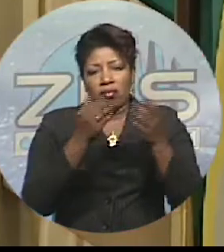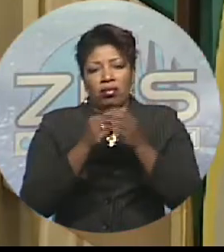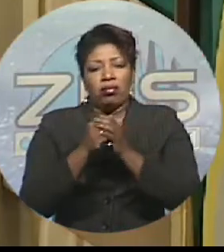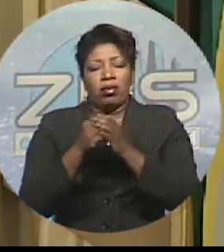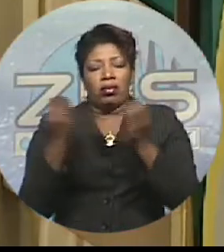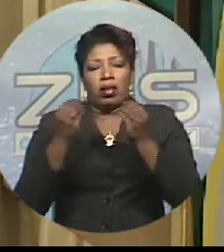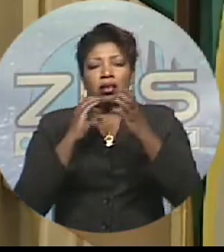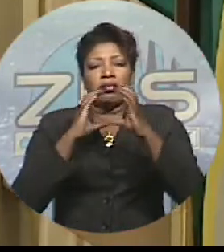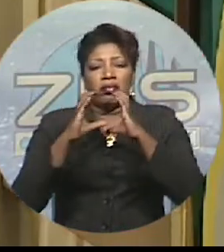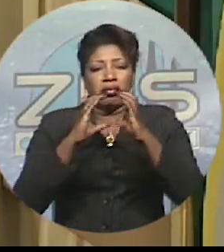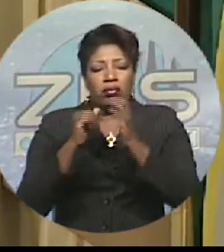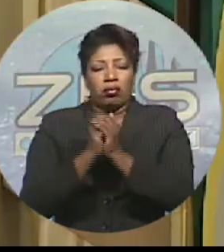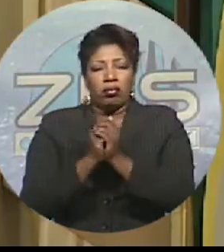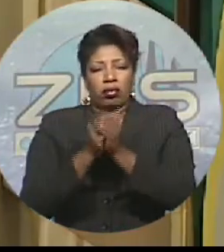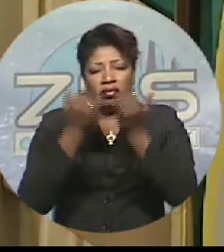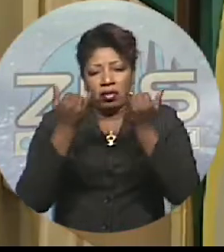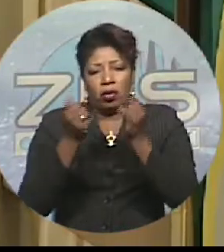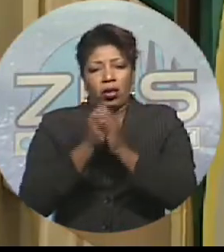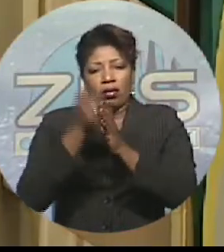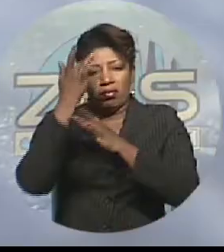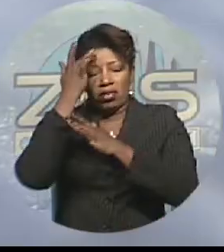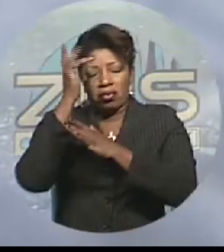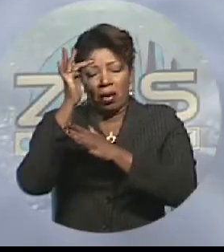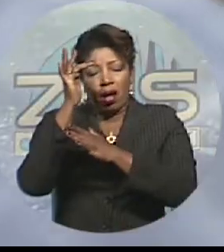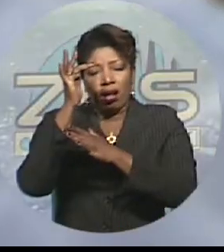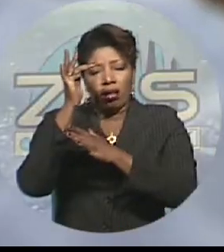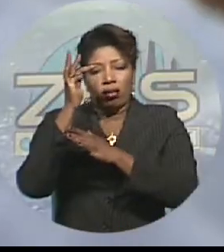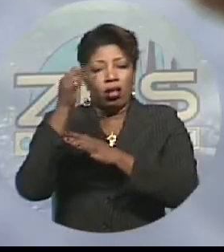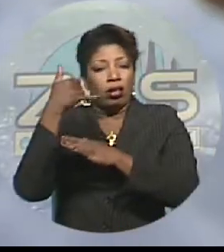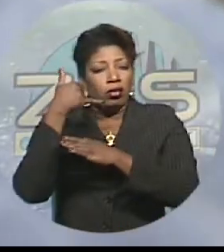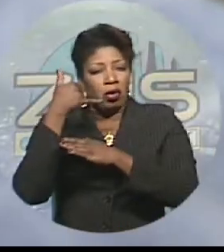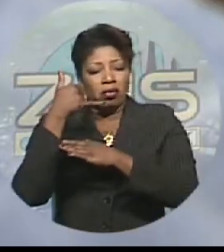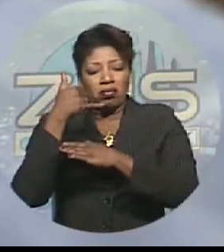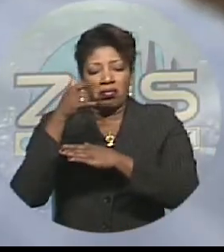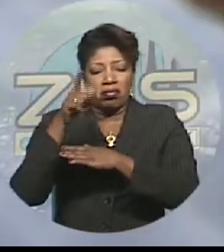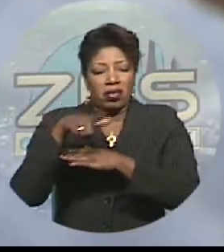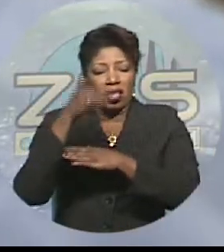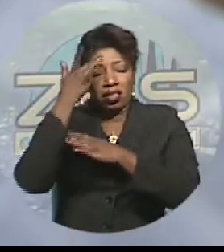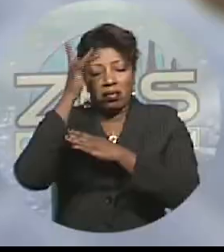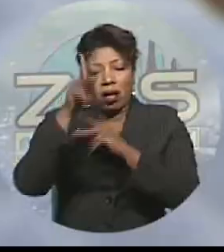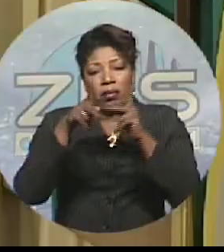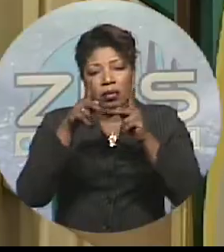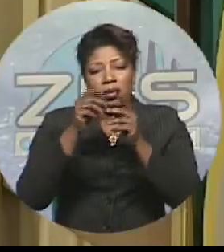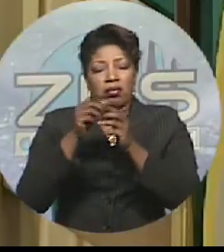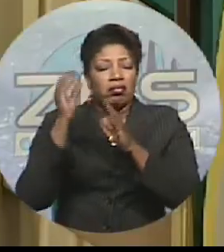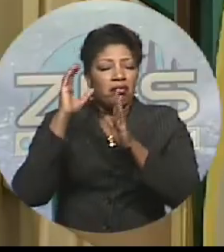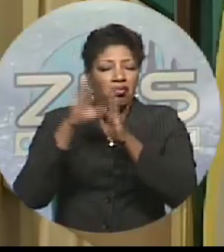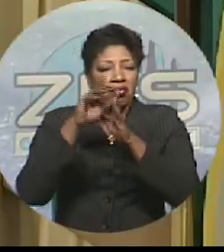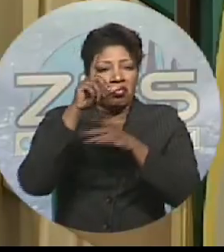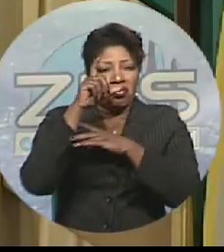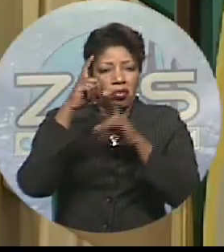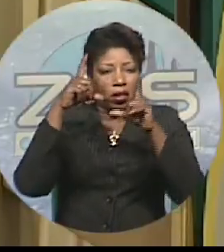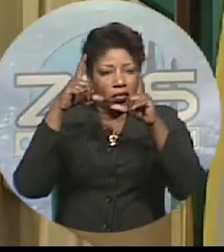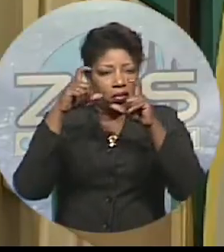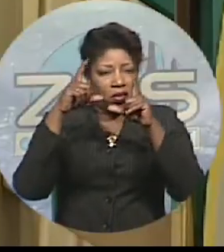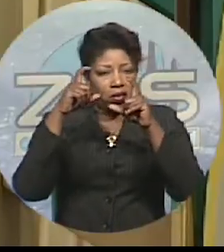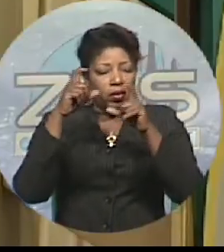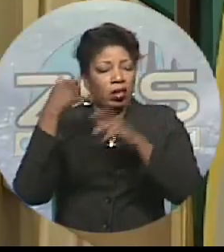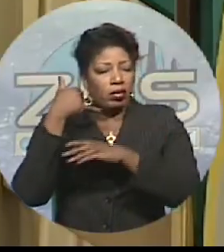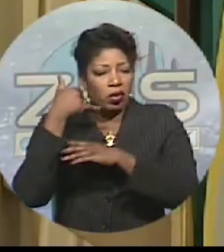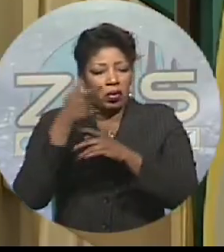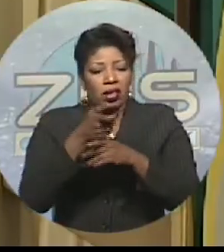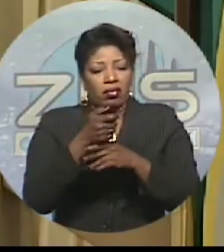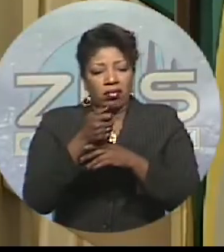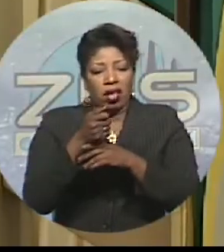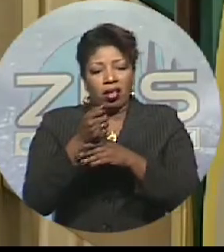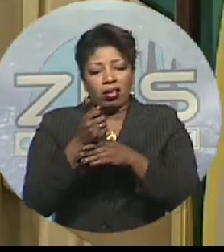more smartphones and less smart people. Our phones, we can take pictures and we can text and we can send things around